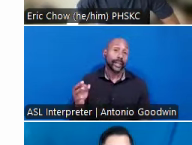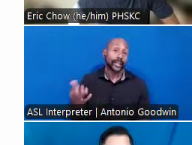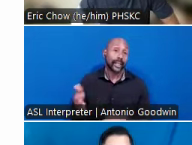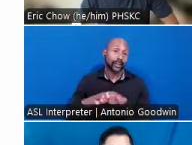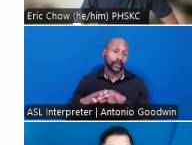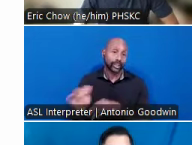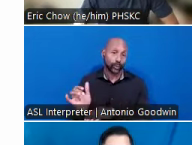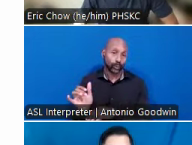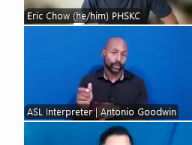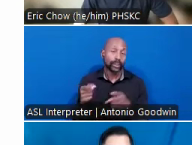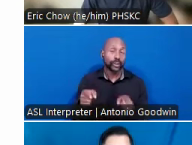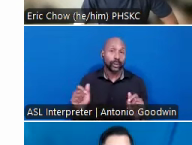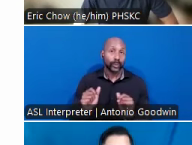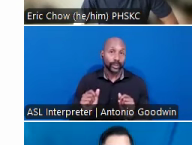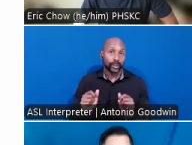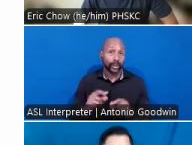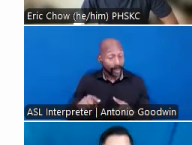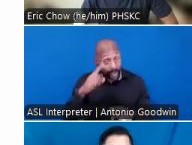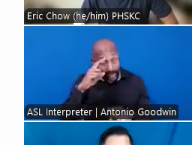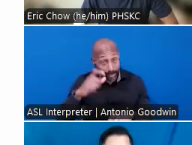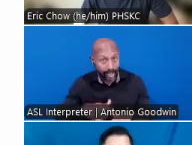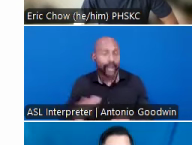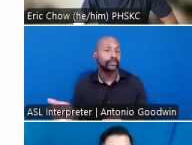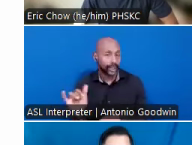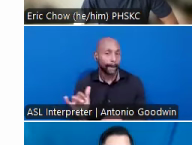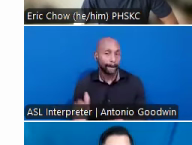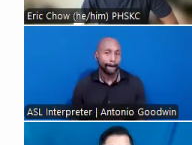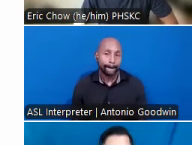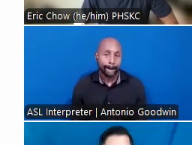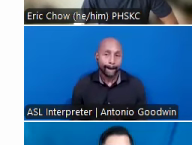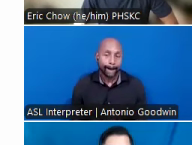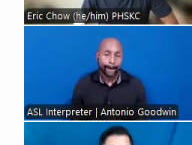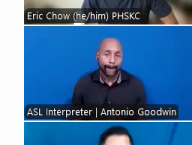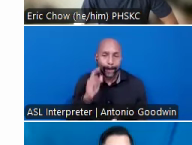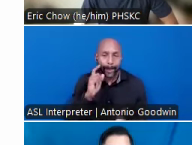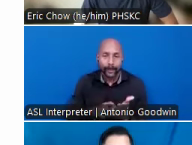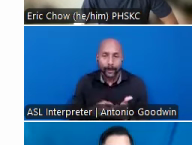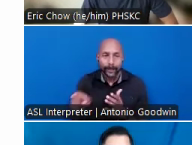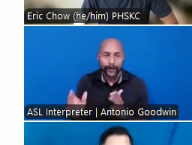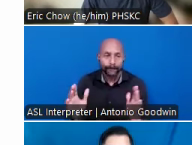the summertime. And you can see that reflected here in the winter and here in the summer.